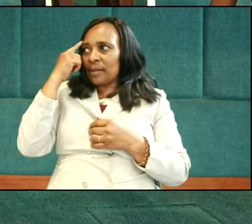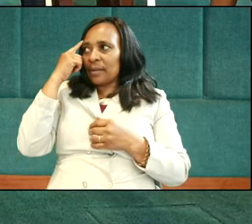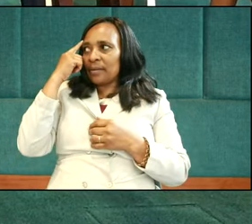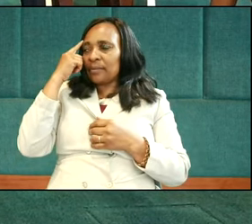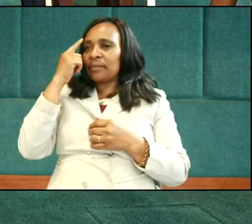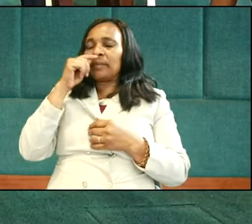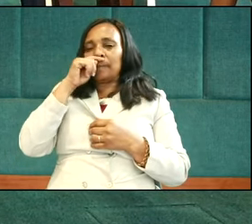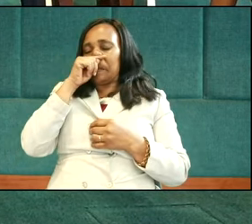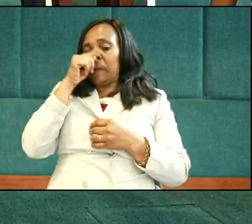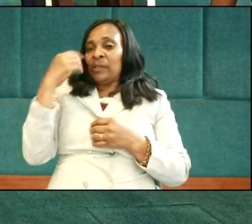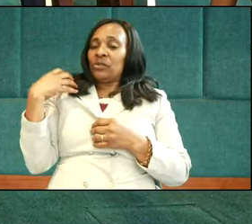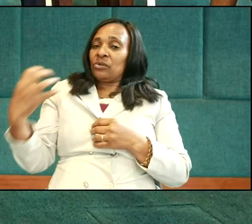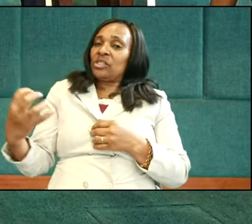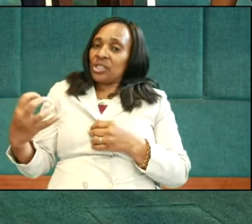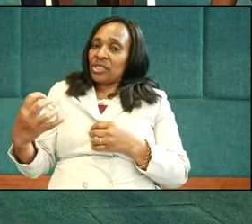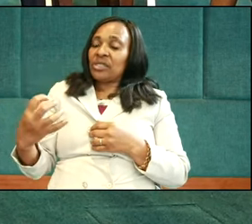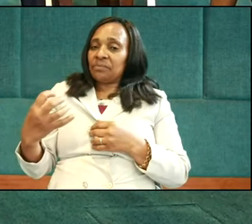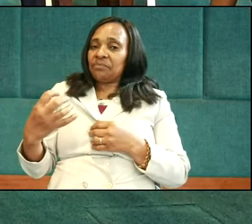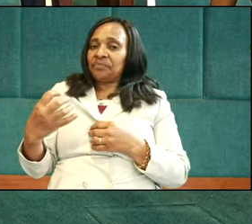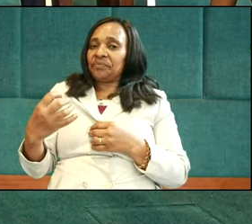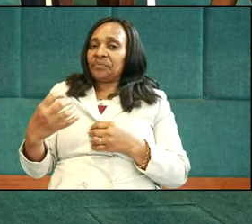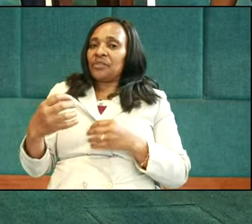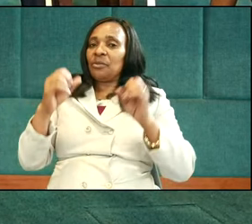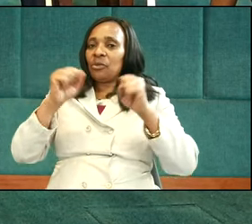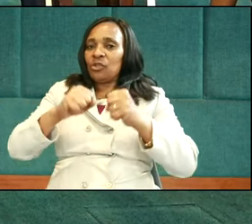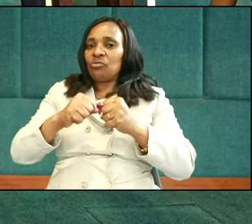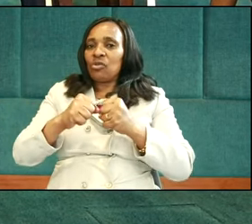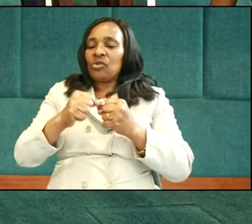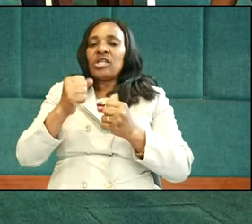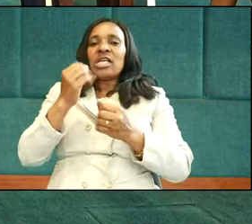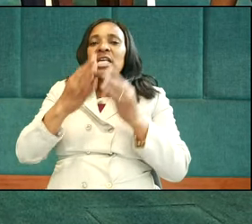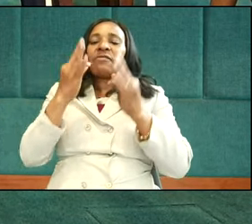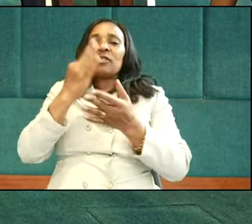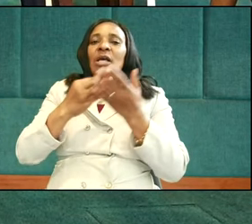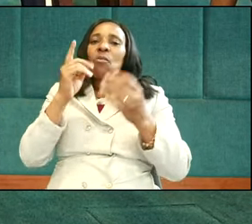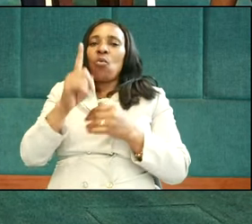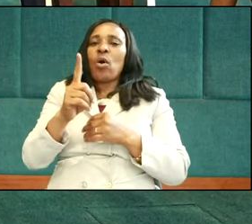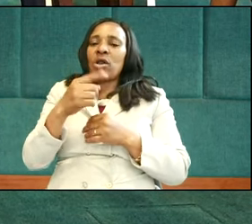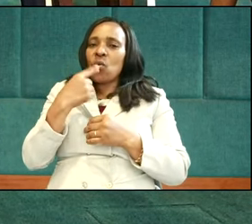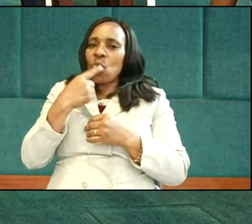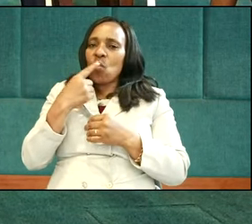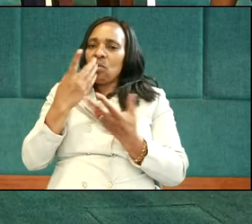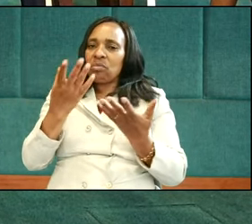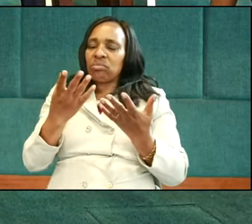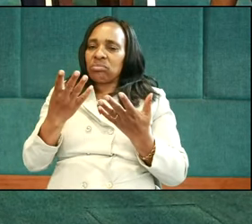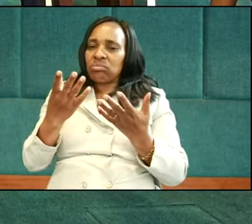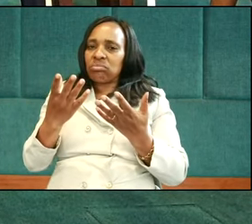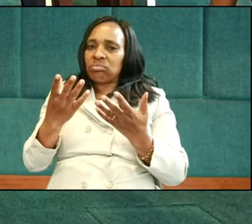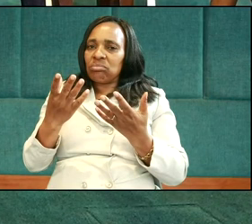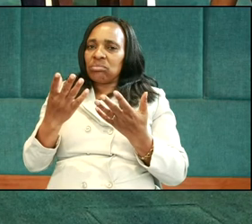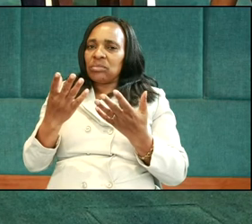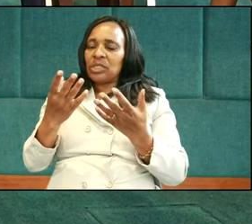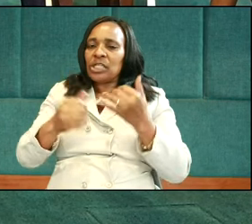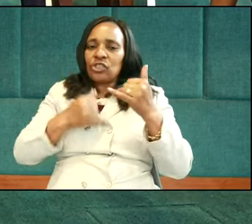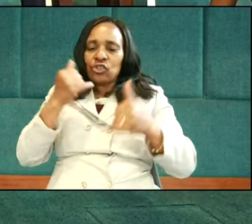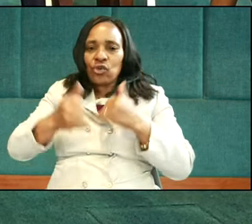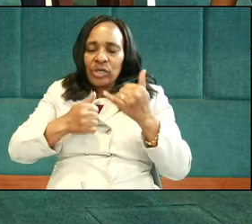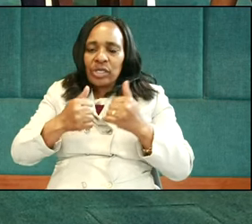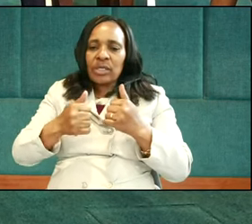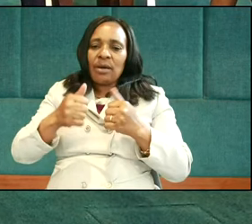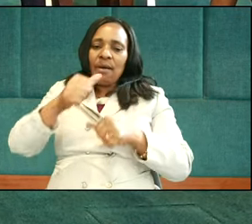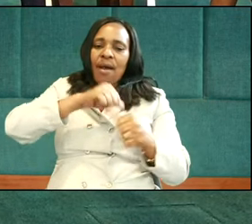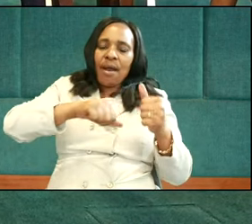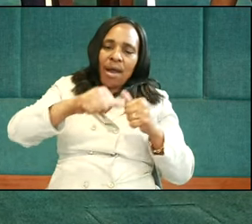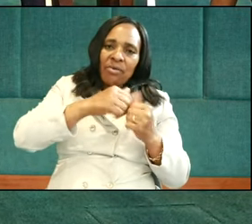a treasure can be, let's take, for example, someone that you appreciate, someone that you enjoy being around.